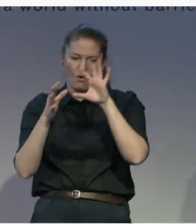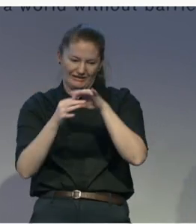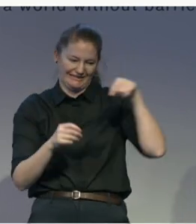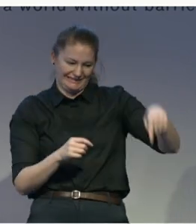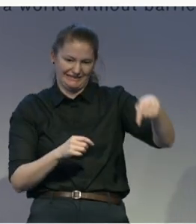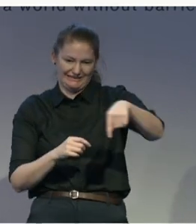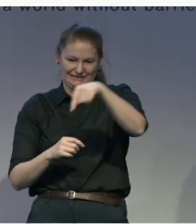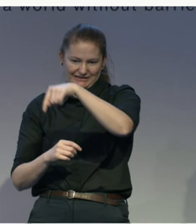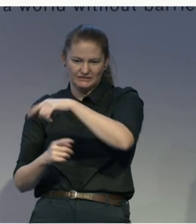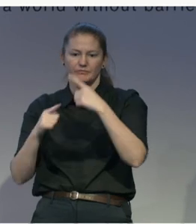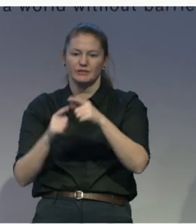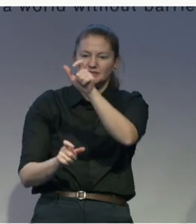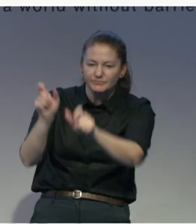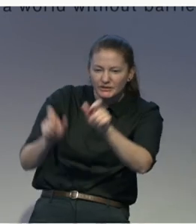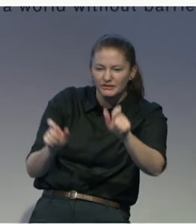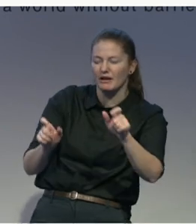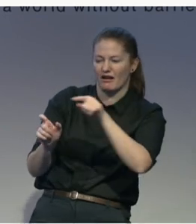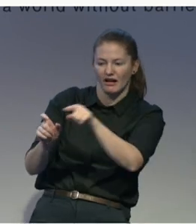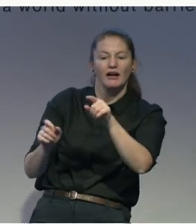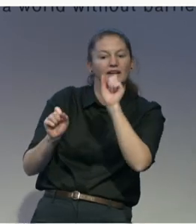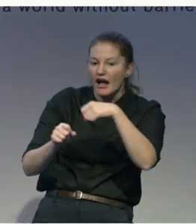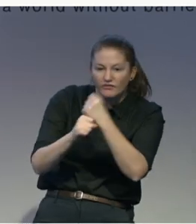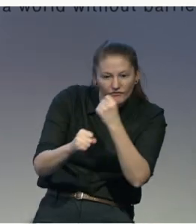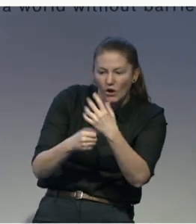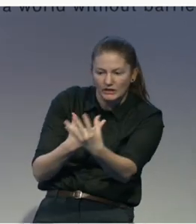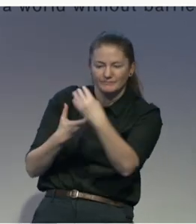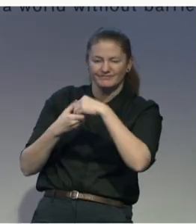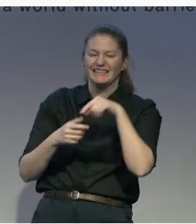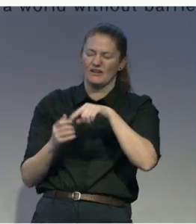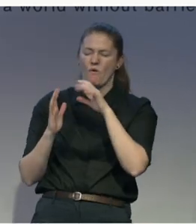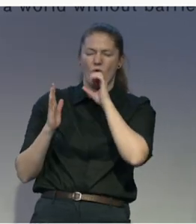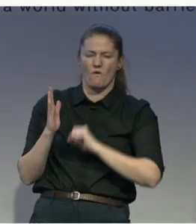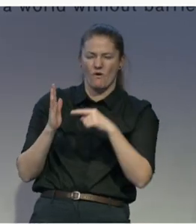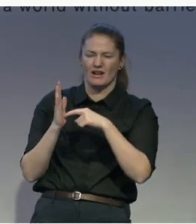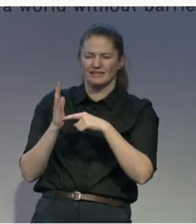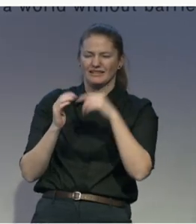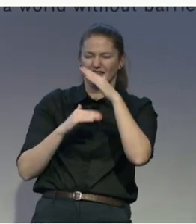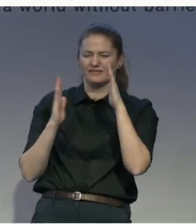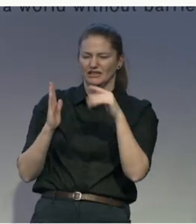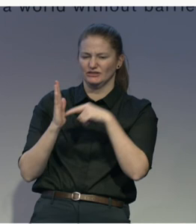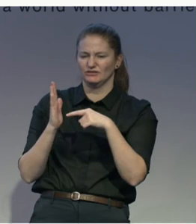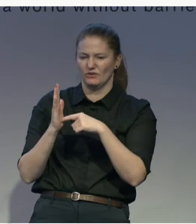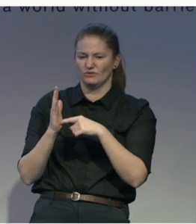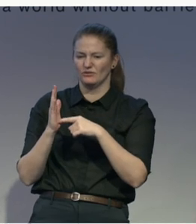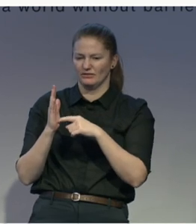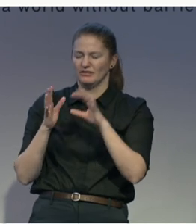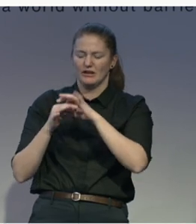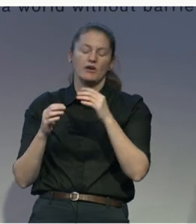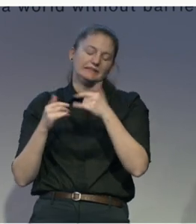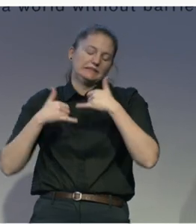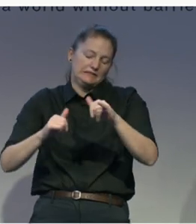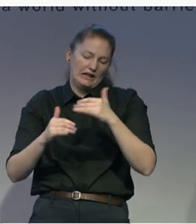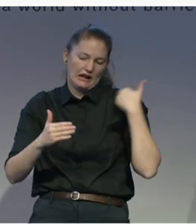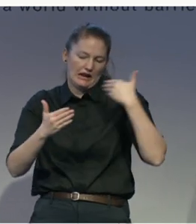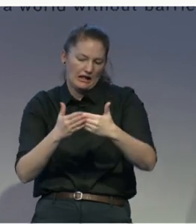way. But that's how it's defined for us and for our program at this point. Thank you so much. Thank you. And we are